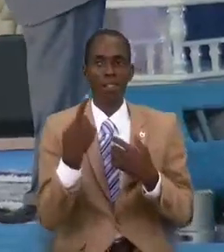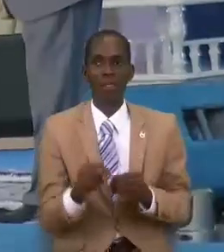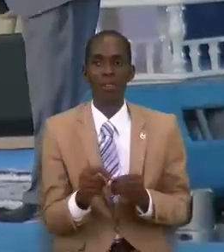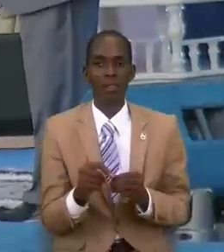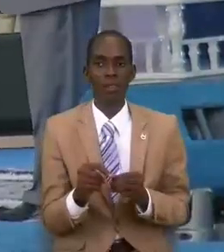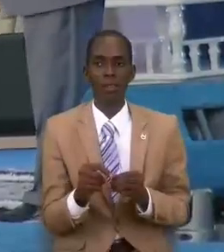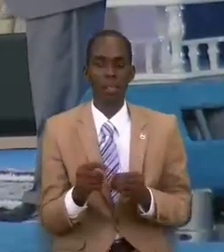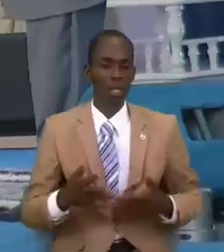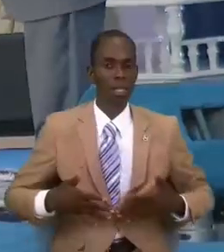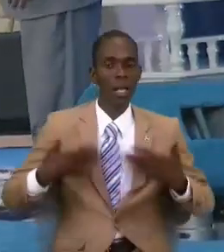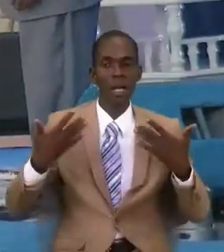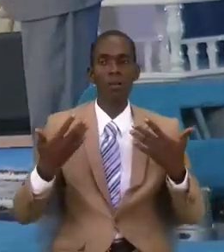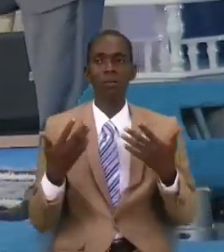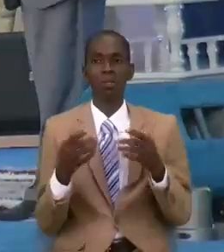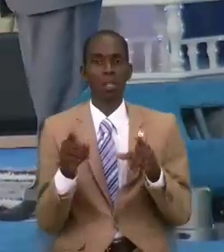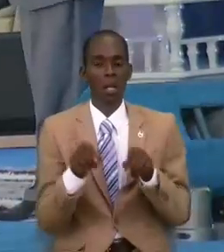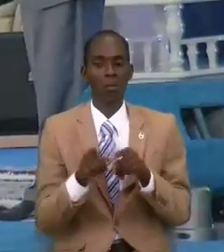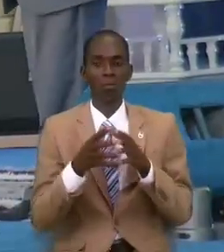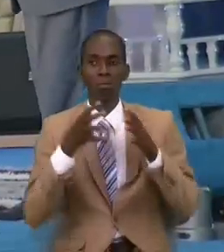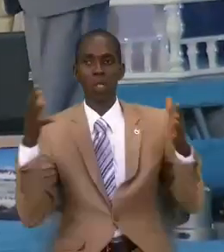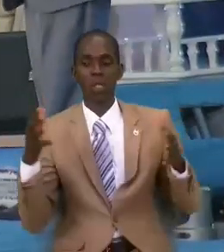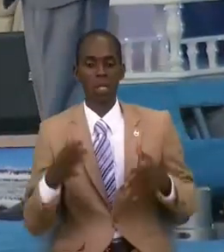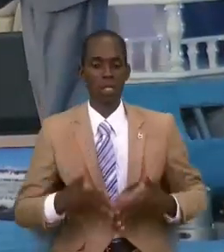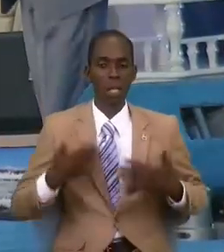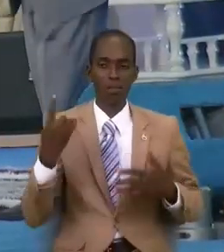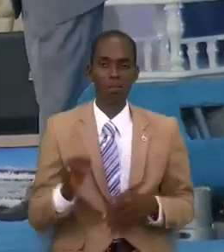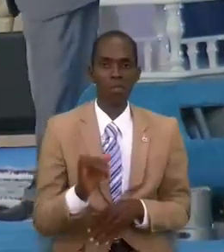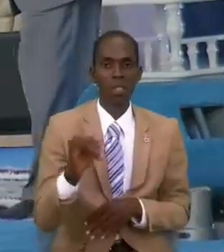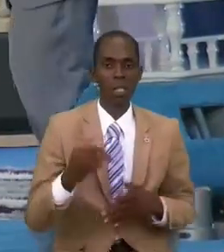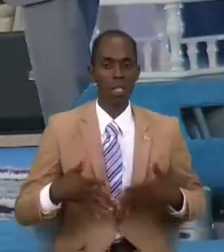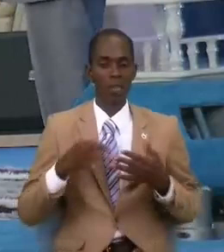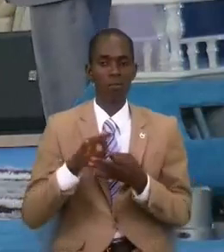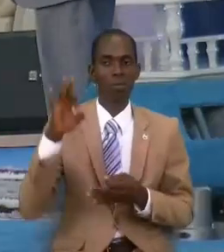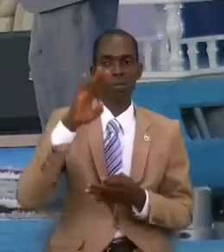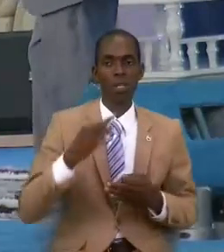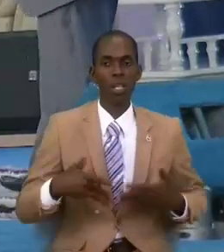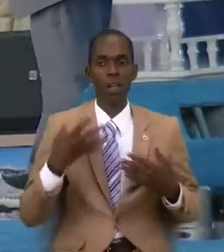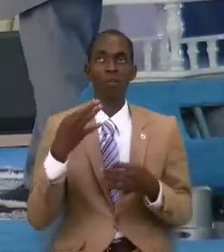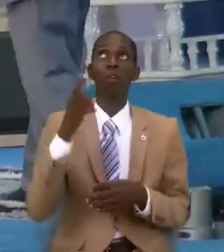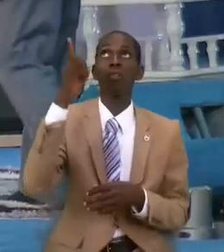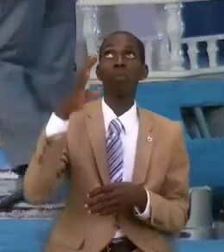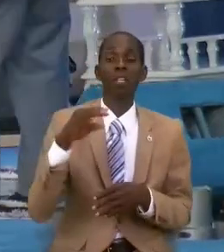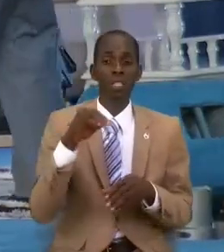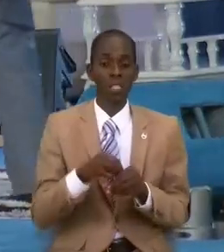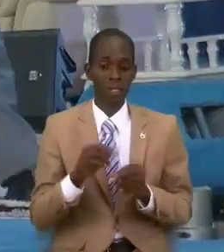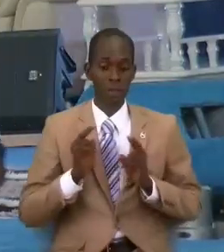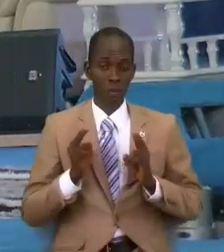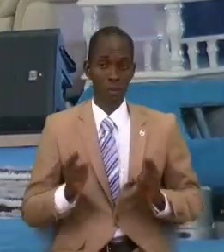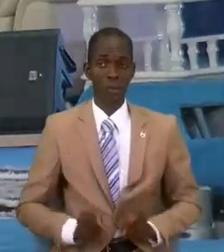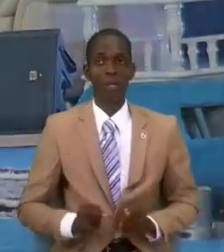eternal, life everlasting, life of God in man. They couldn't have that. He is